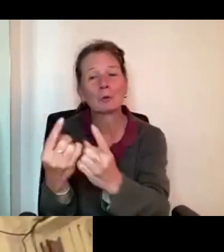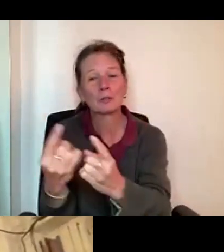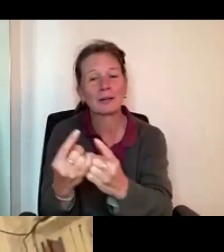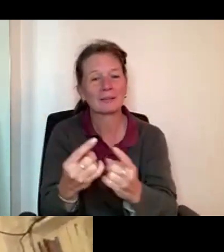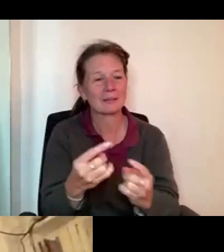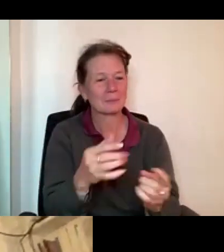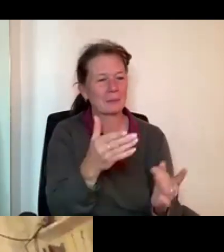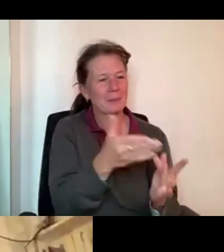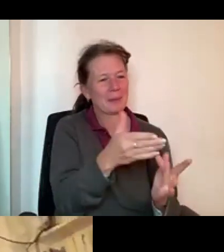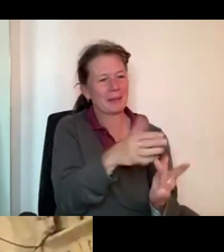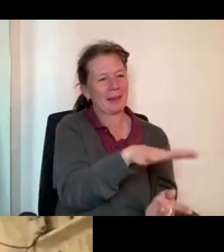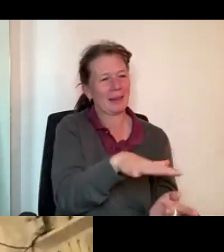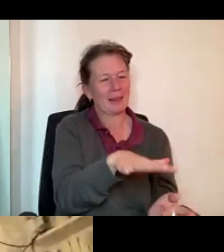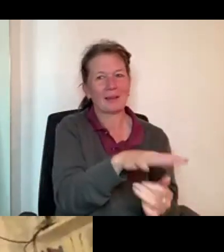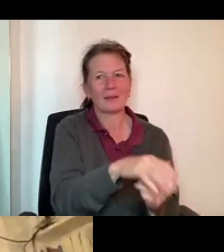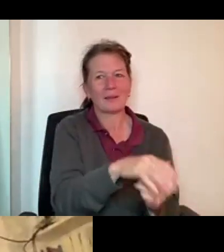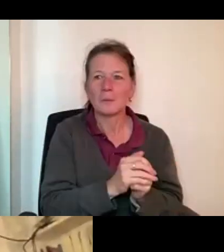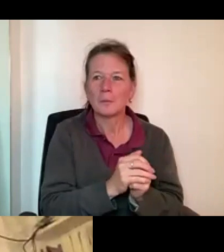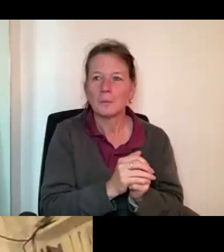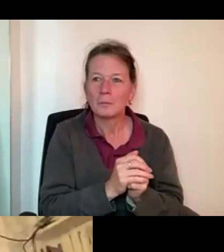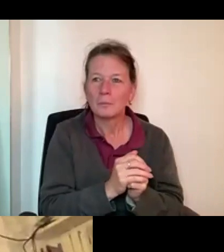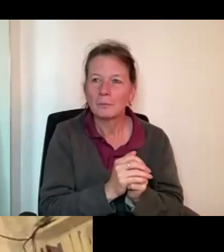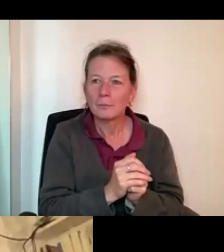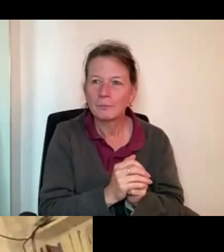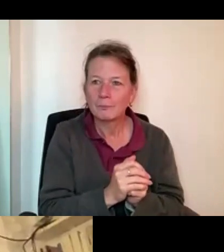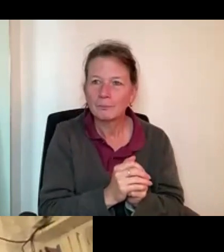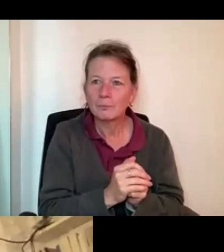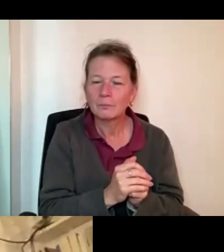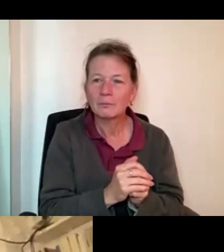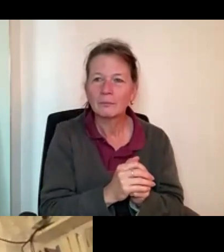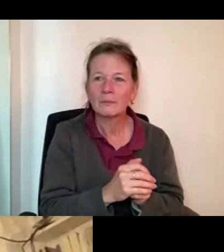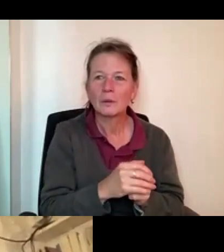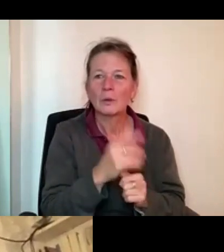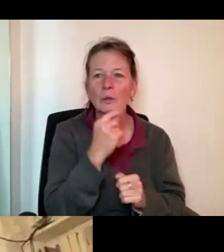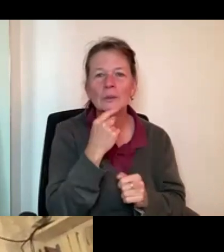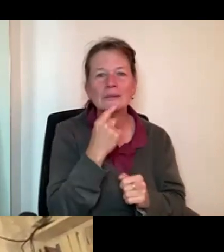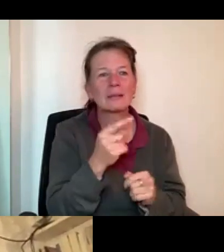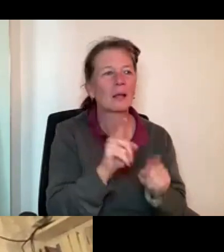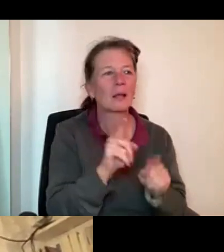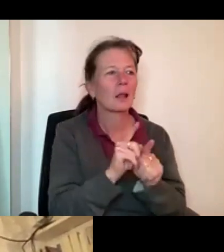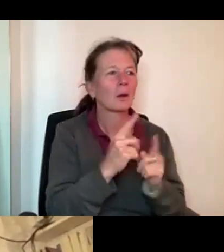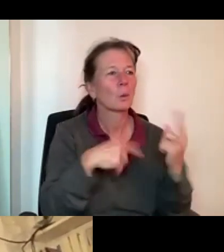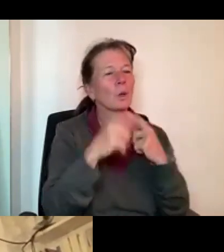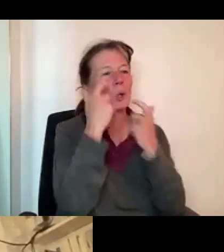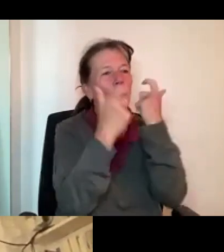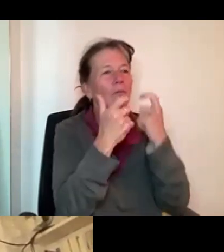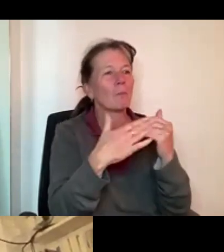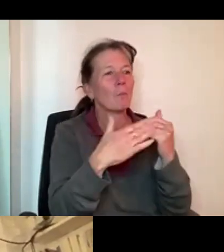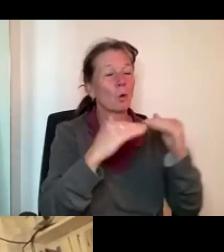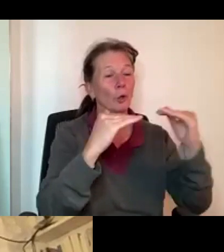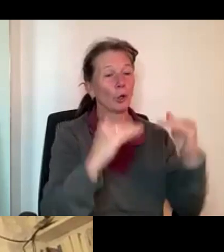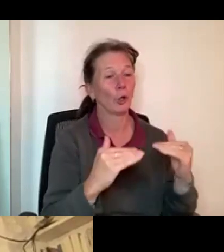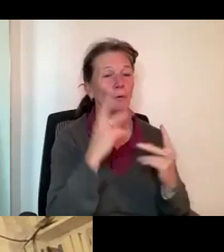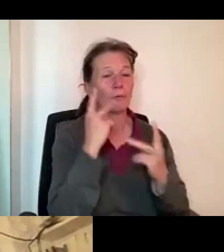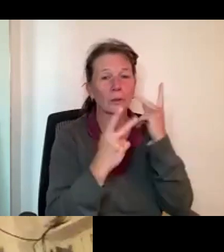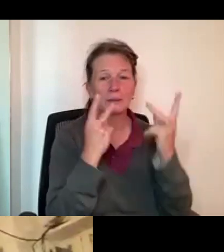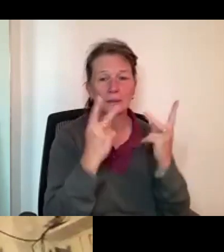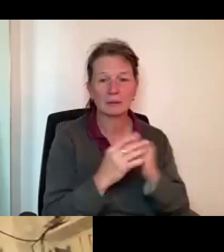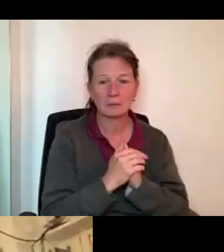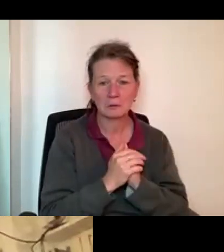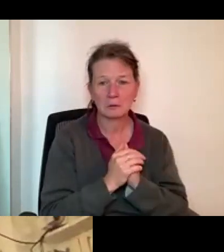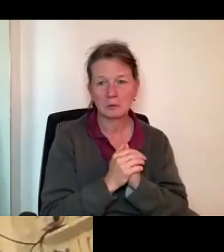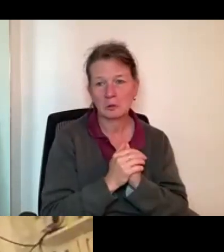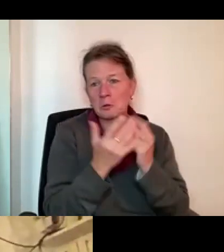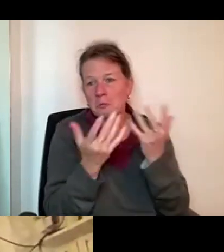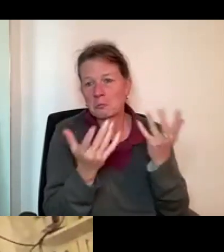call, there was an extra statement sort of released saying we're actually looking for more low voices, which I thought I'd not seen on a call before, again, because I'd not really looked at different